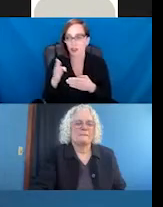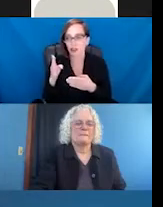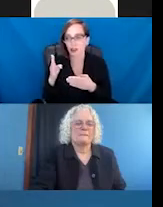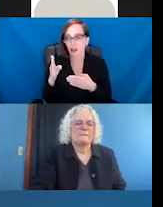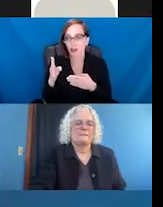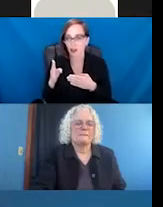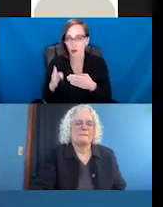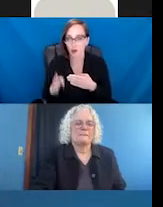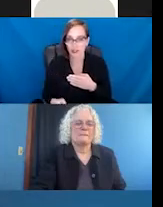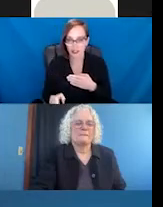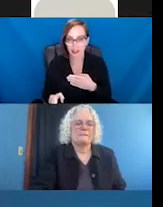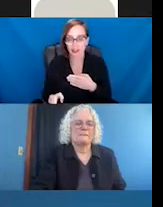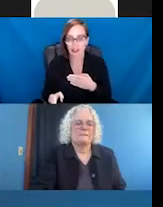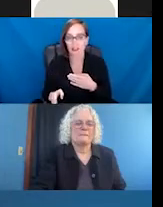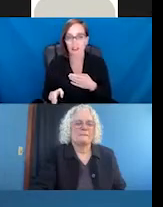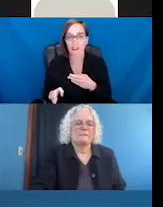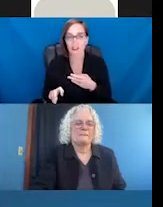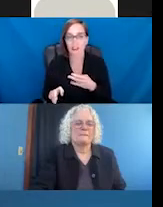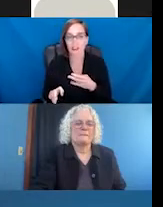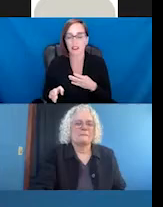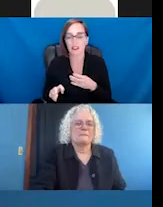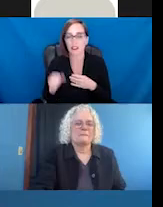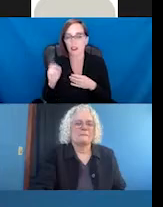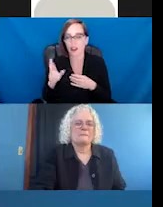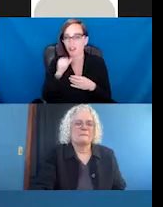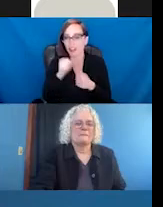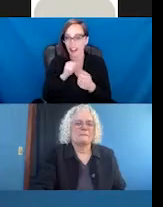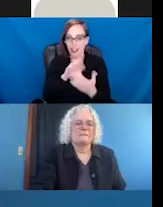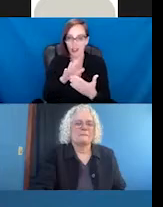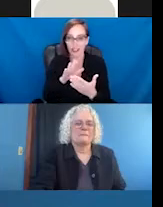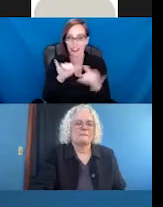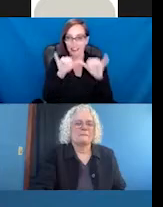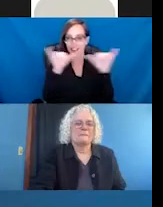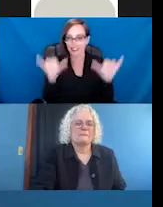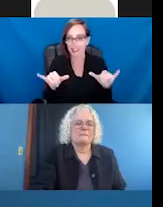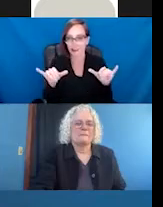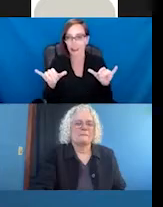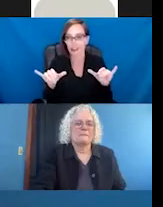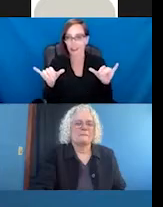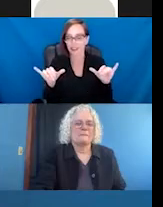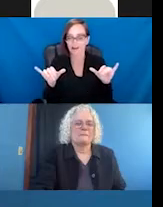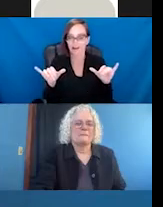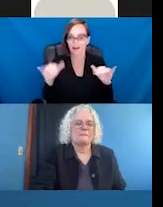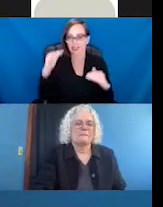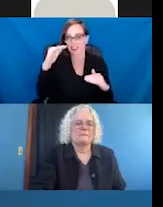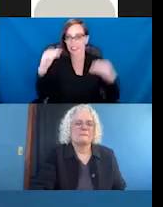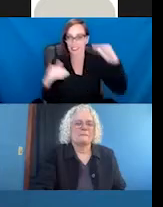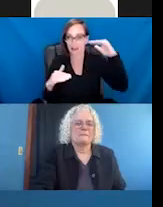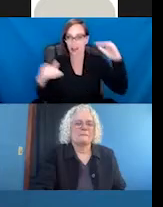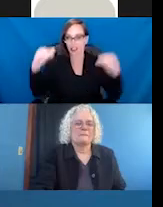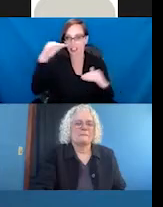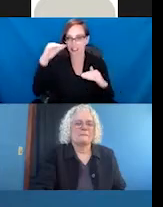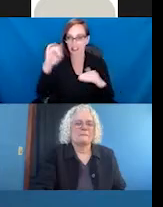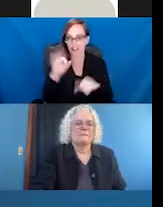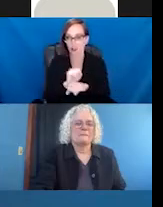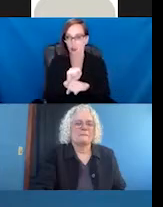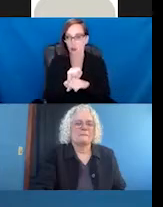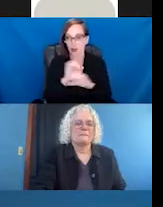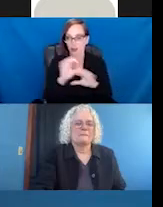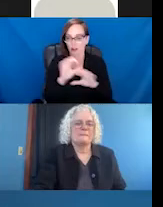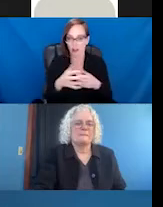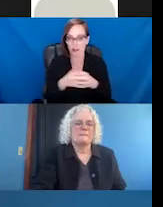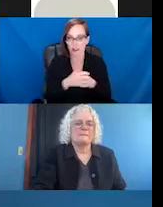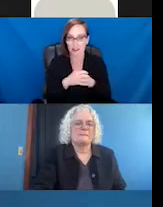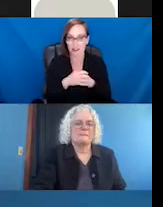glossing it over or not addressing the systemic disparities of these in this workforce is right now